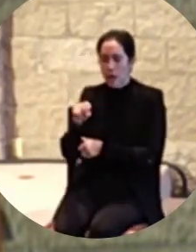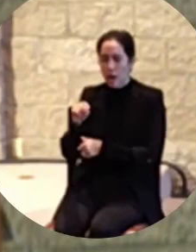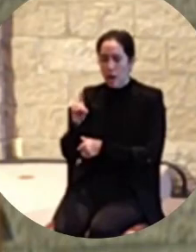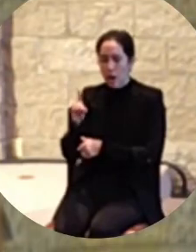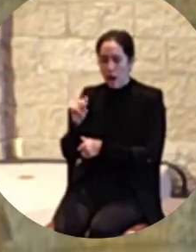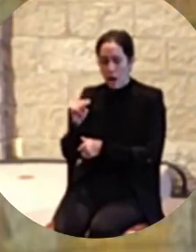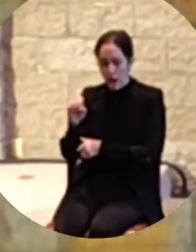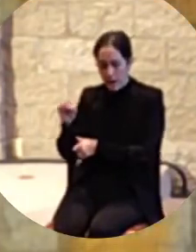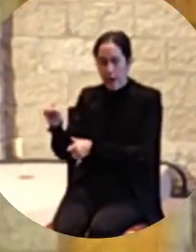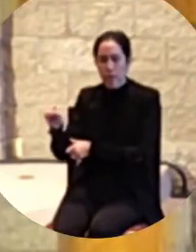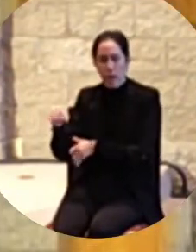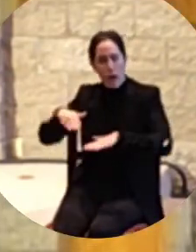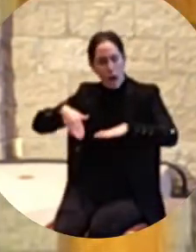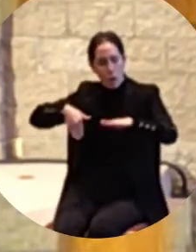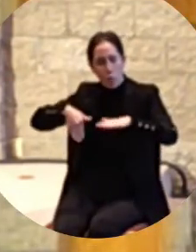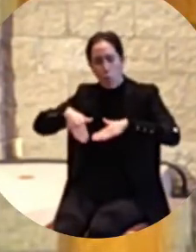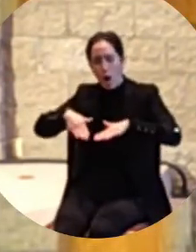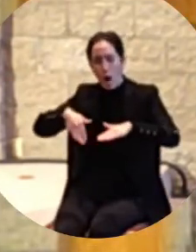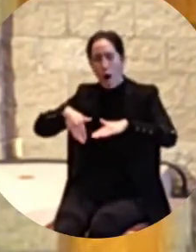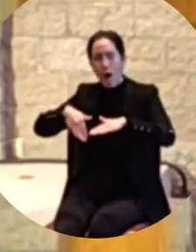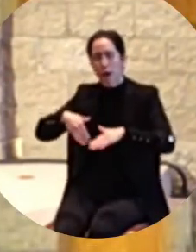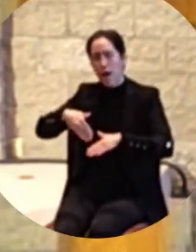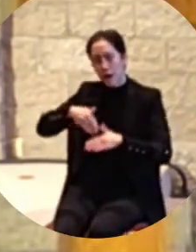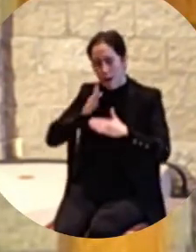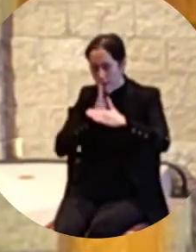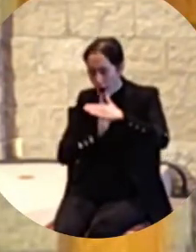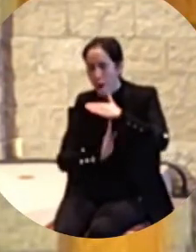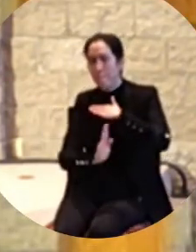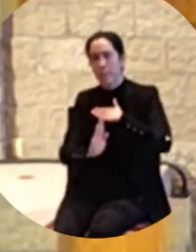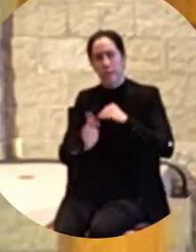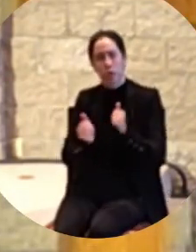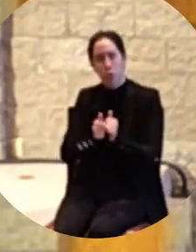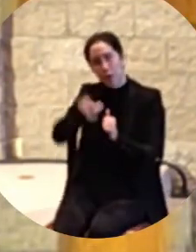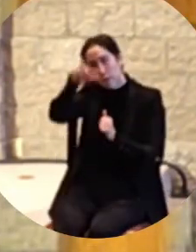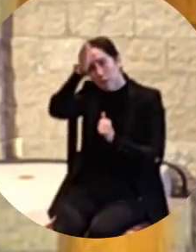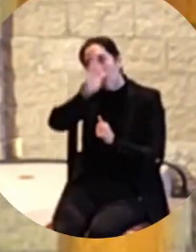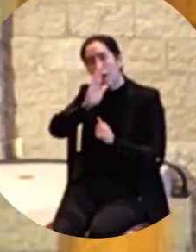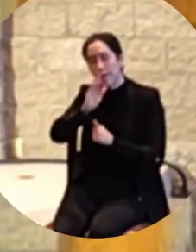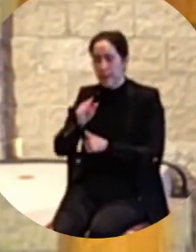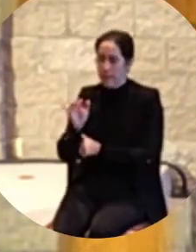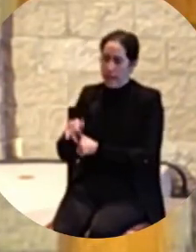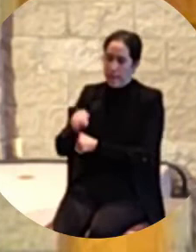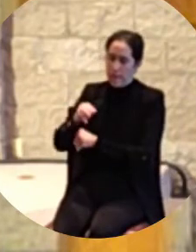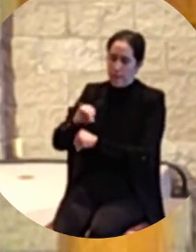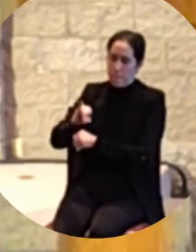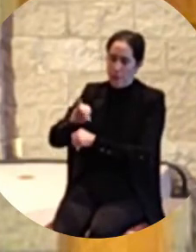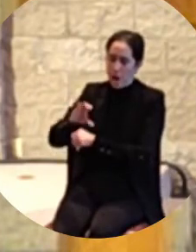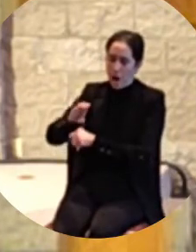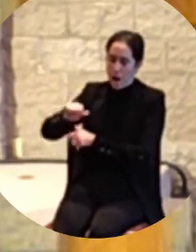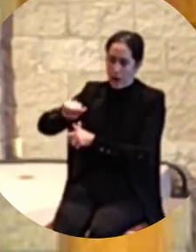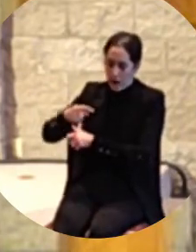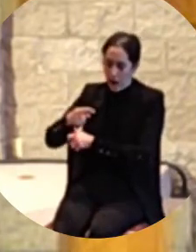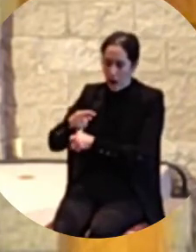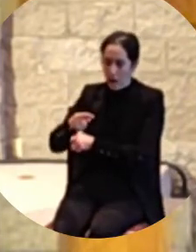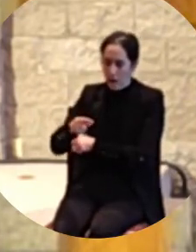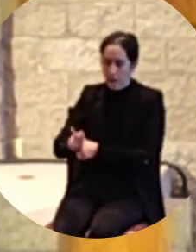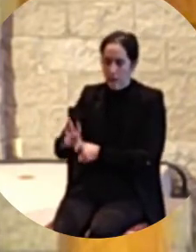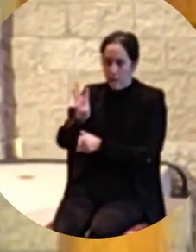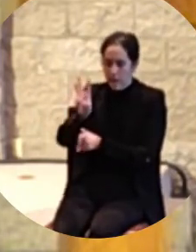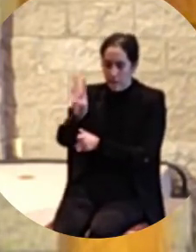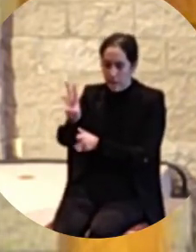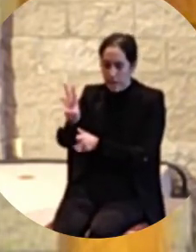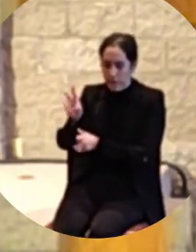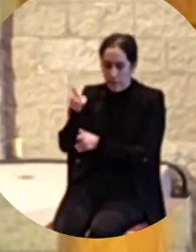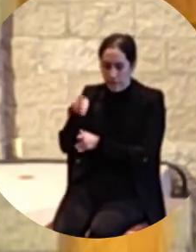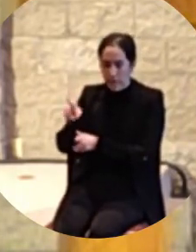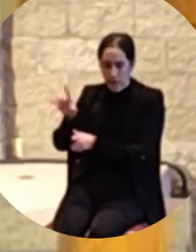humbly with your God? Micah chapter 6, verse 8. And the word for today